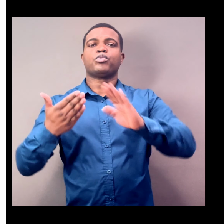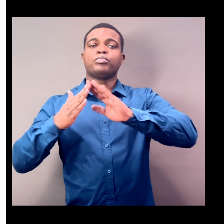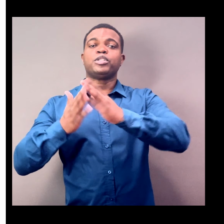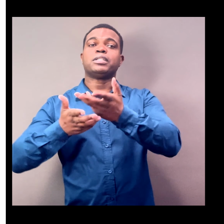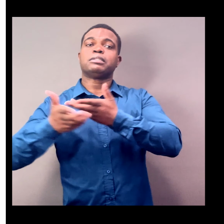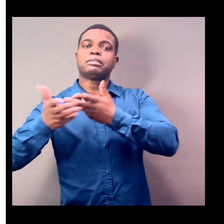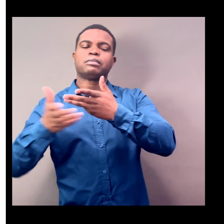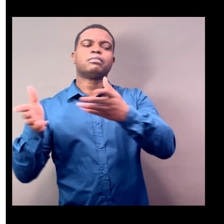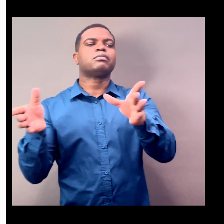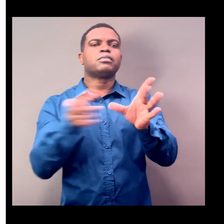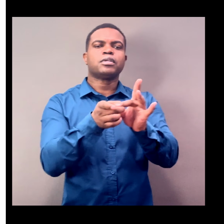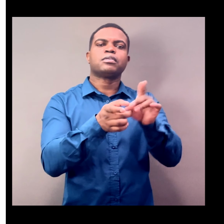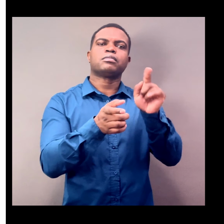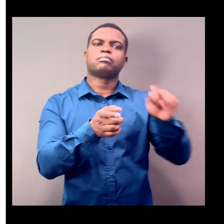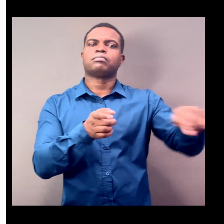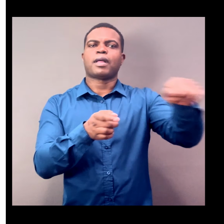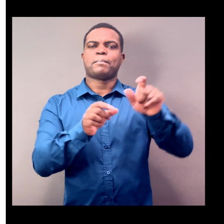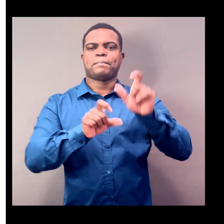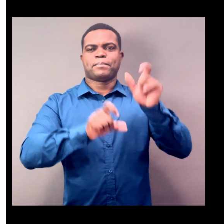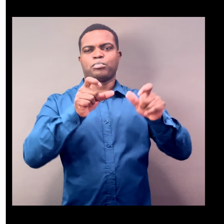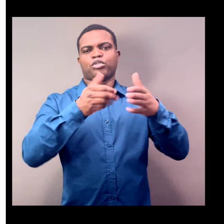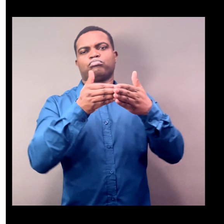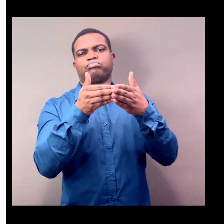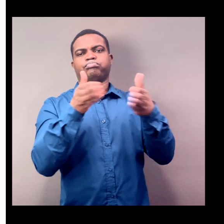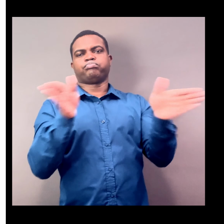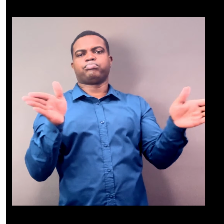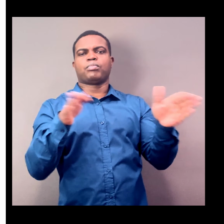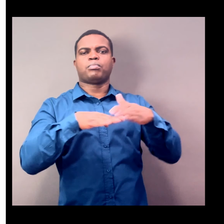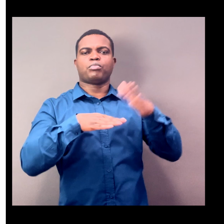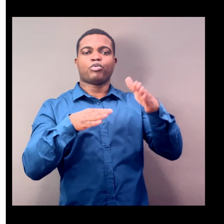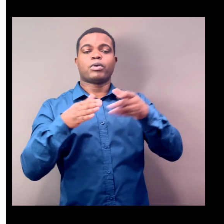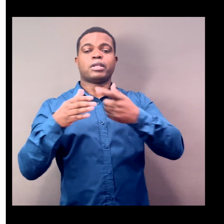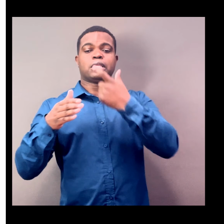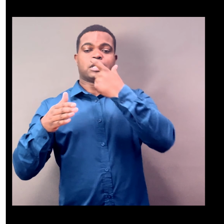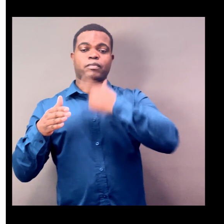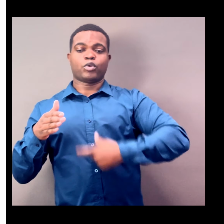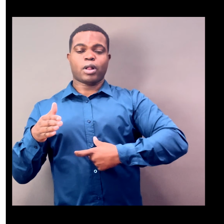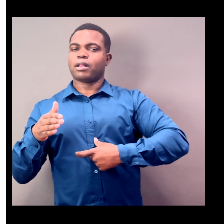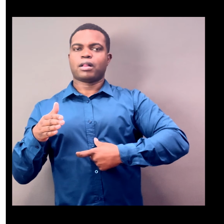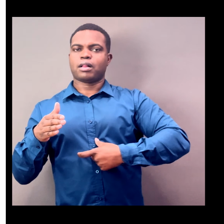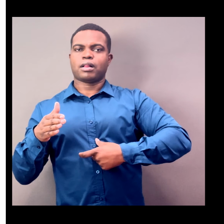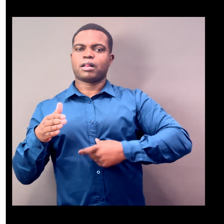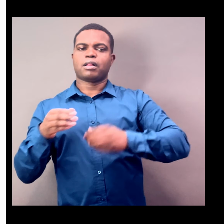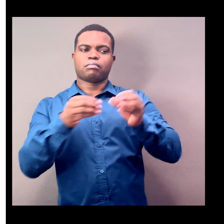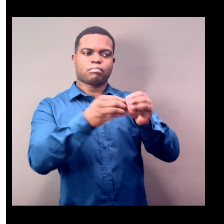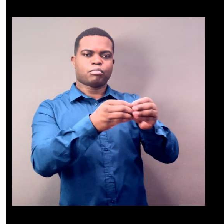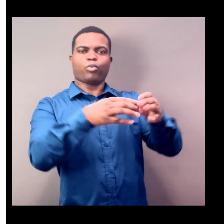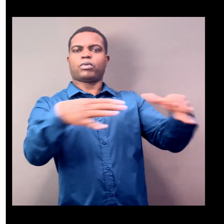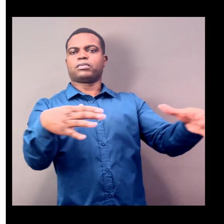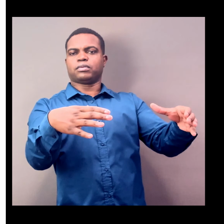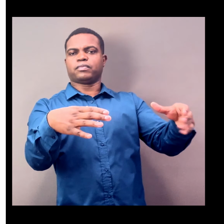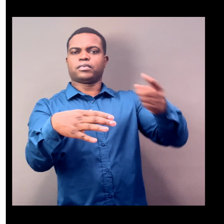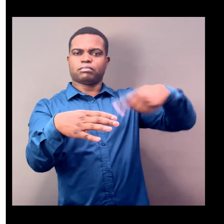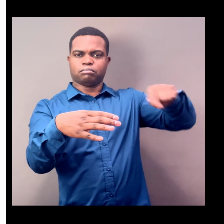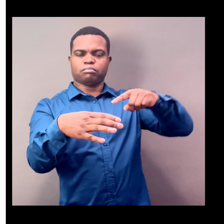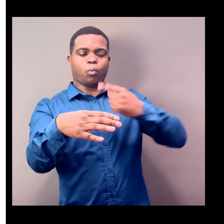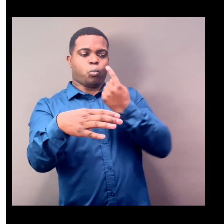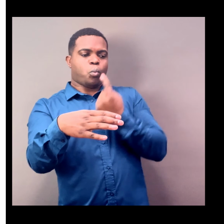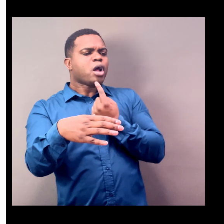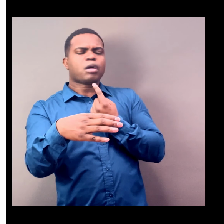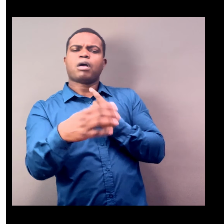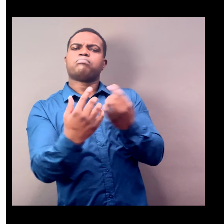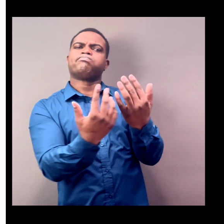engagement serves to broaden the scope. It shifts the focus from the individual to the collective. Now, it is not about just